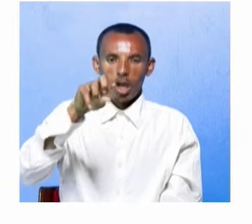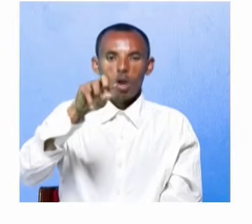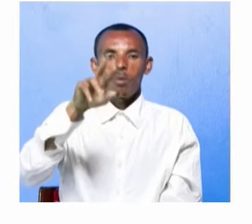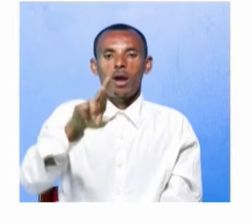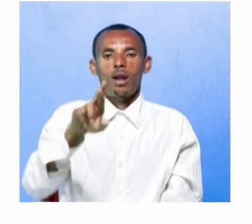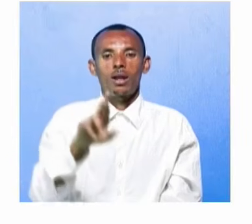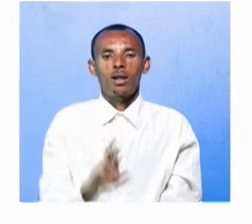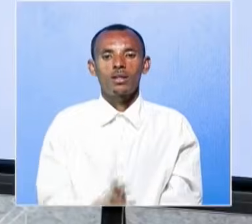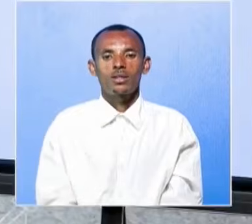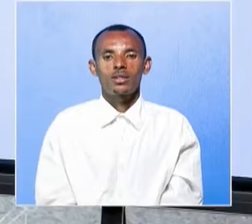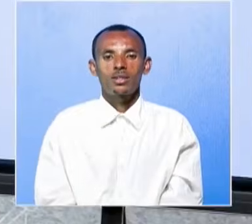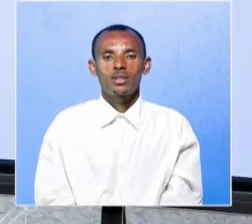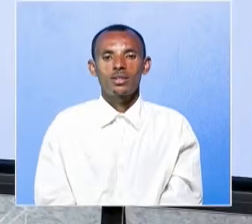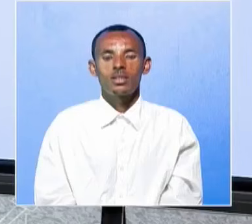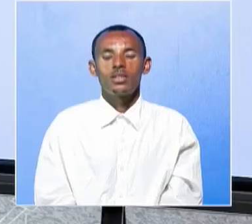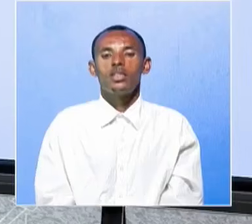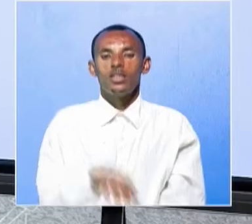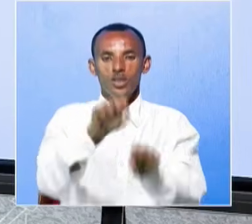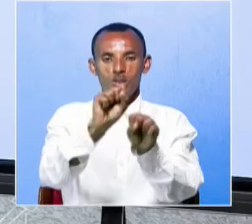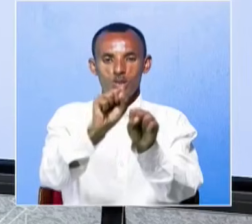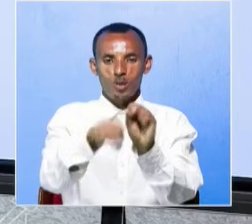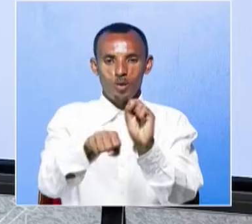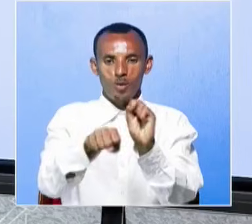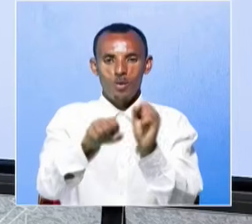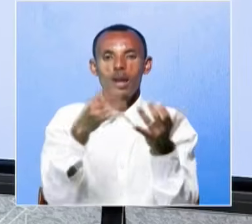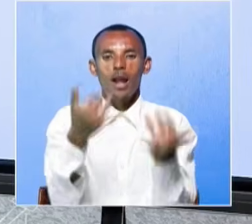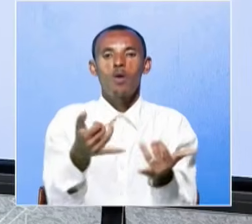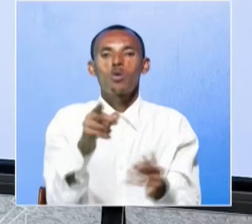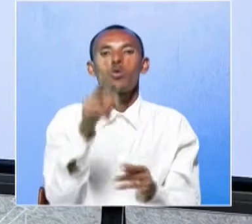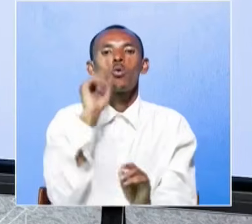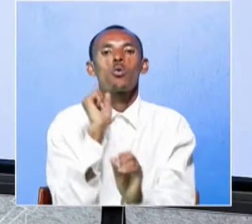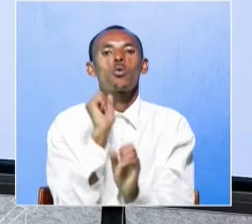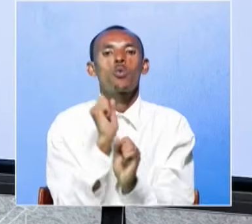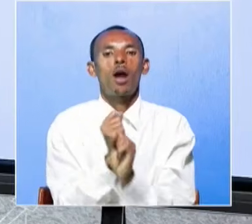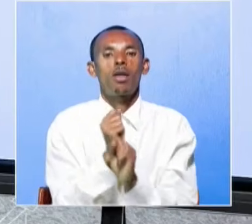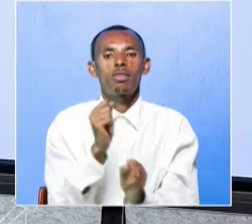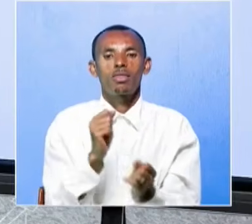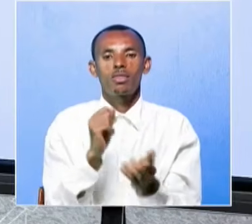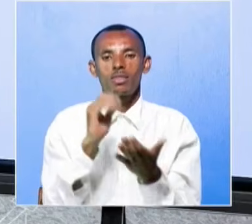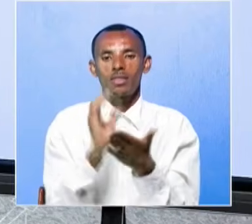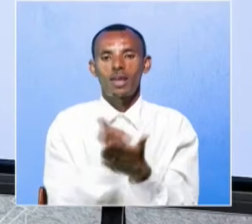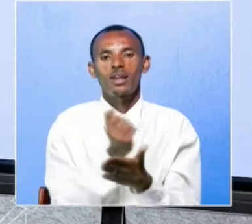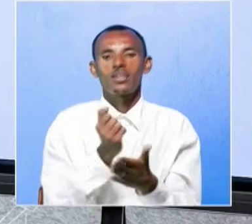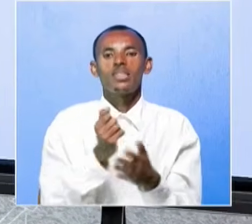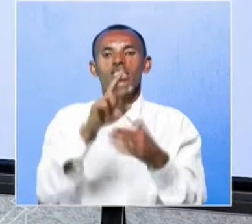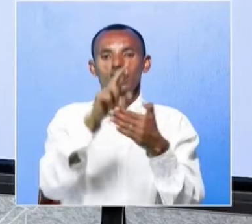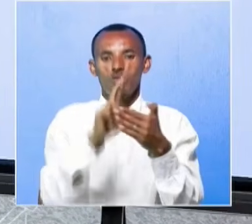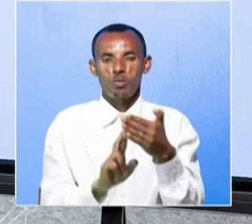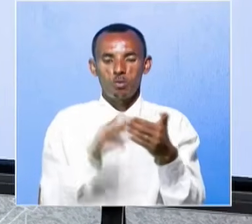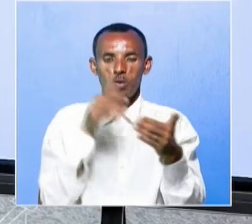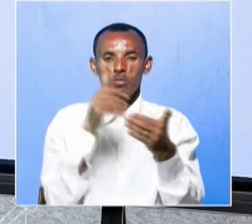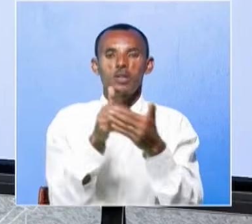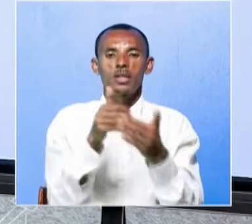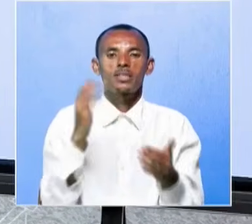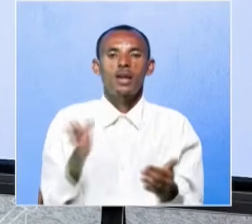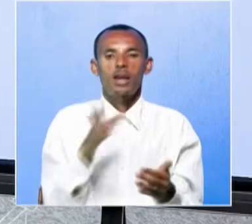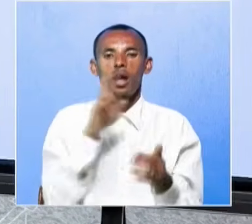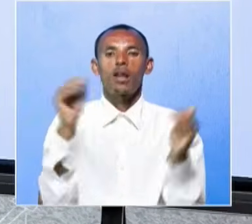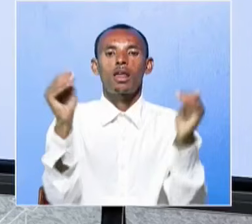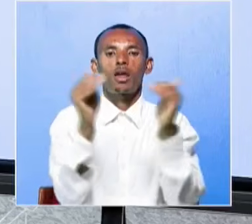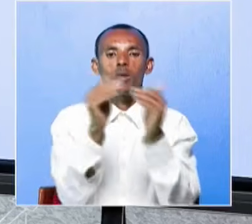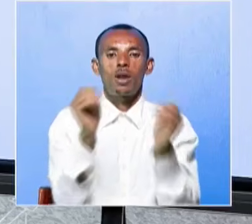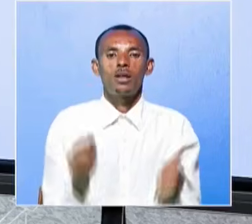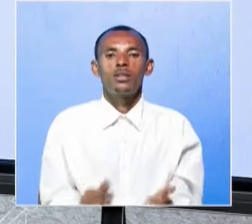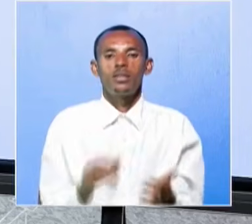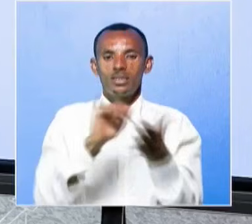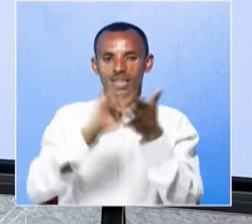PQR. Okay, so now you can take the ratio of the corresponding sides are equal. So